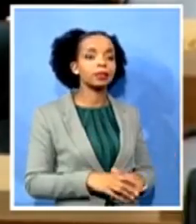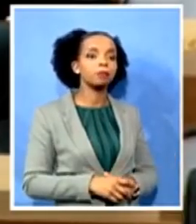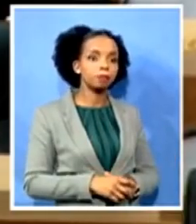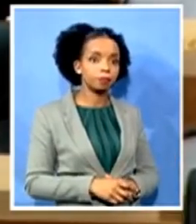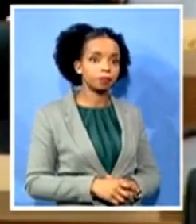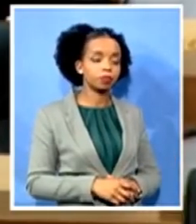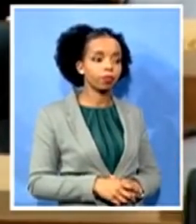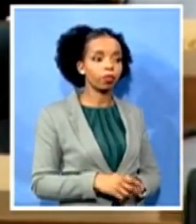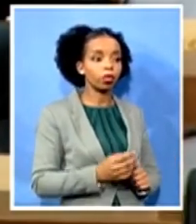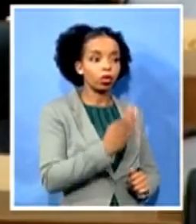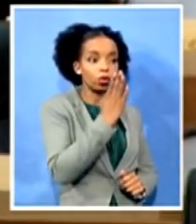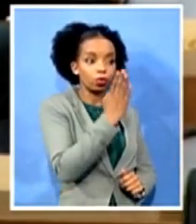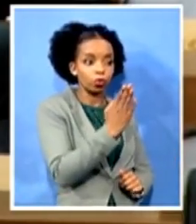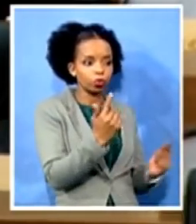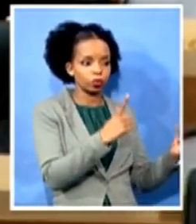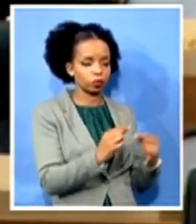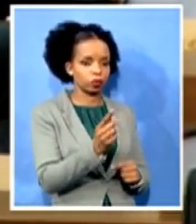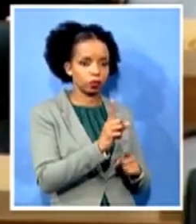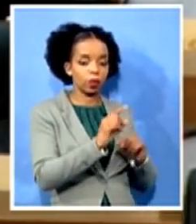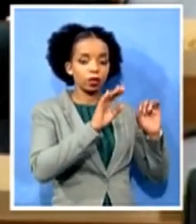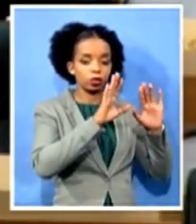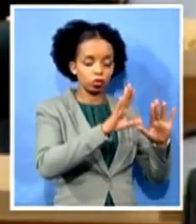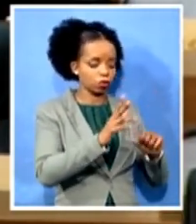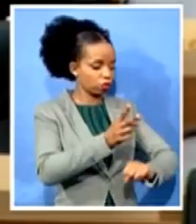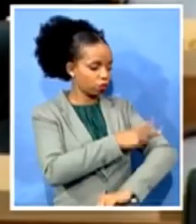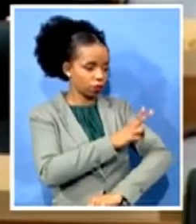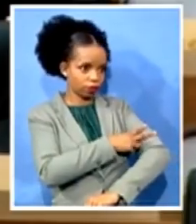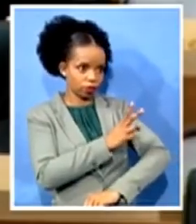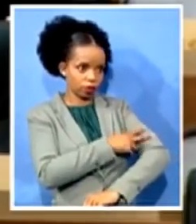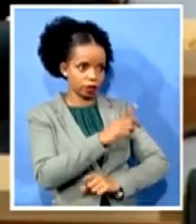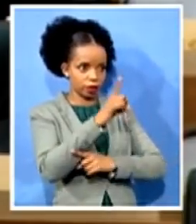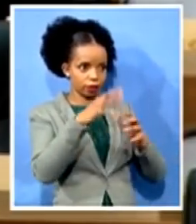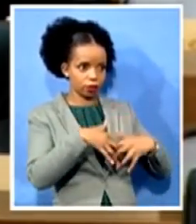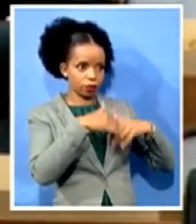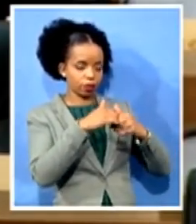the database. But they did so in their discretion